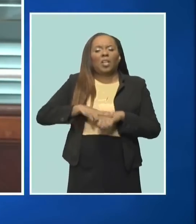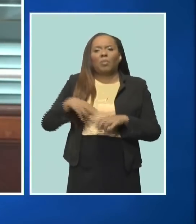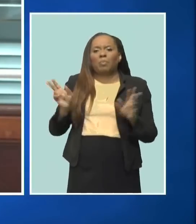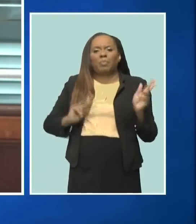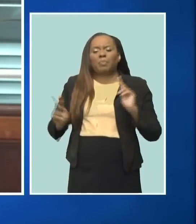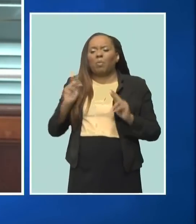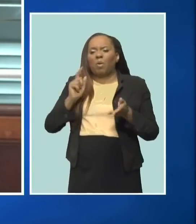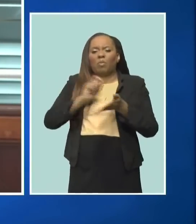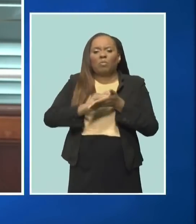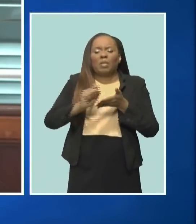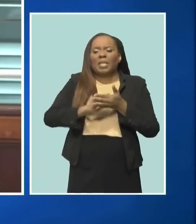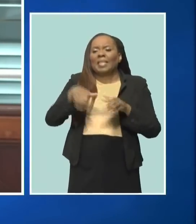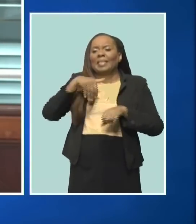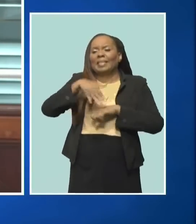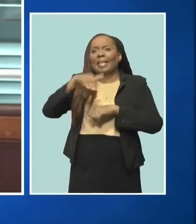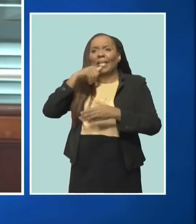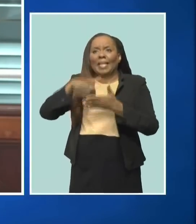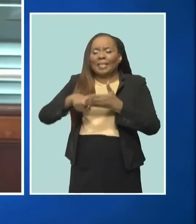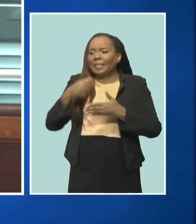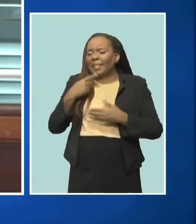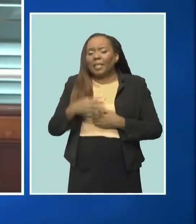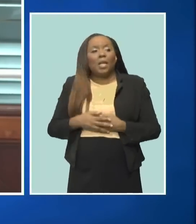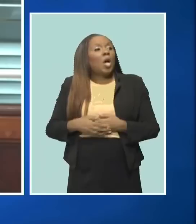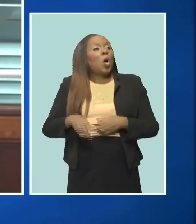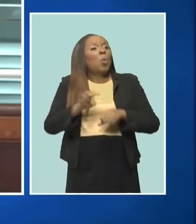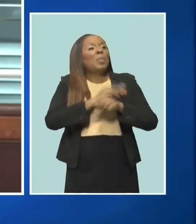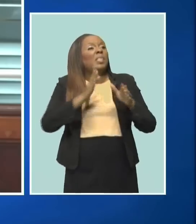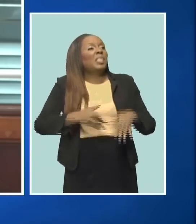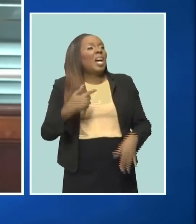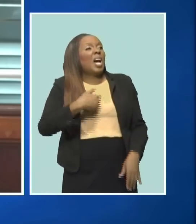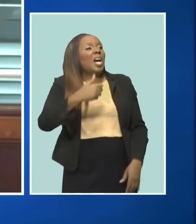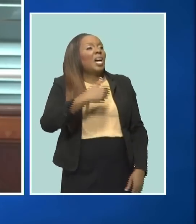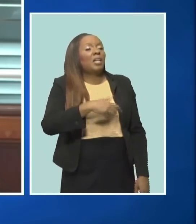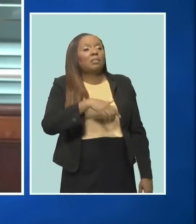and they will say to the minister, I object, and the minister going to hold a hearing with you.